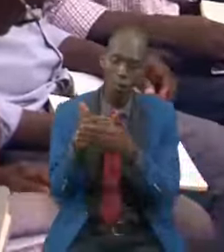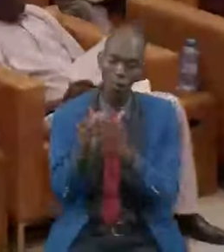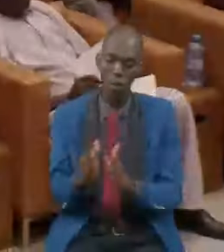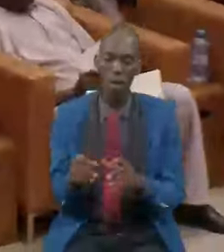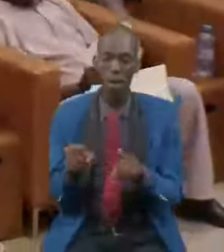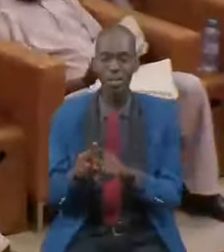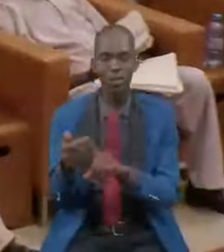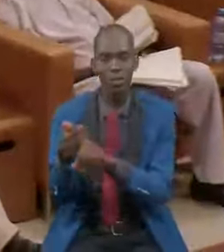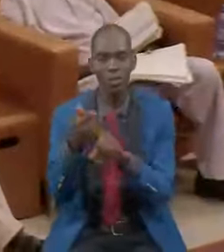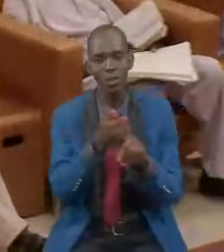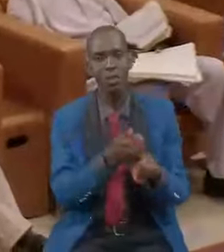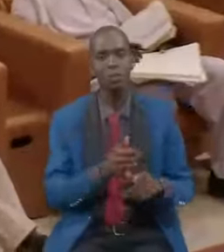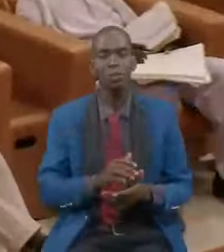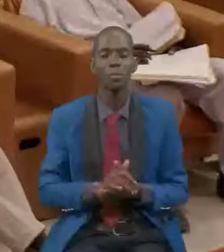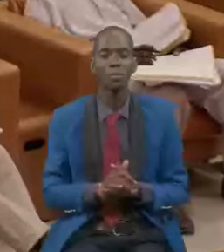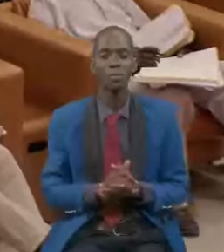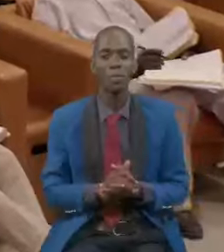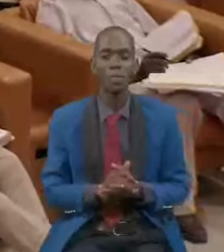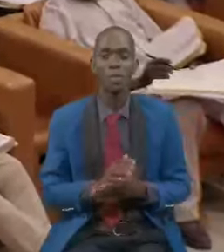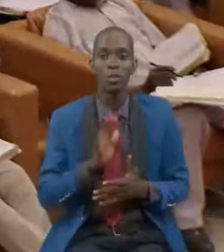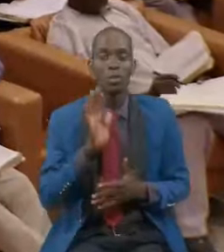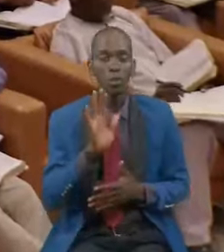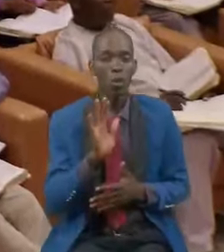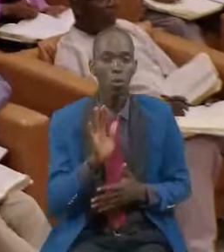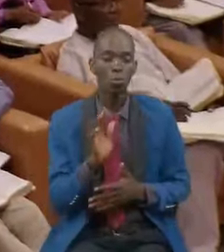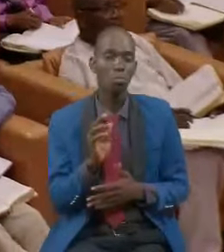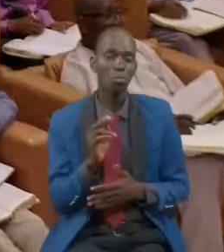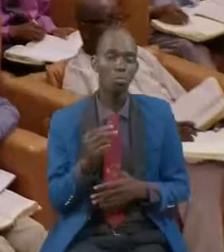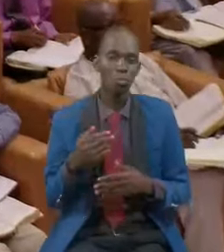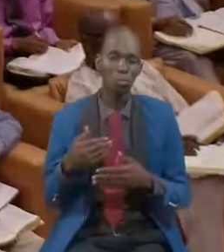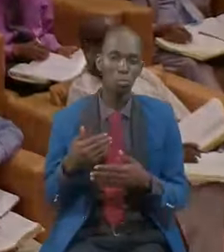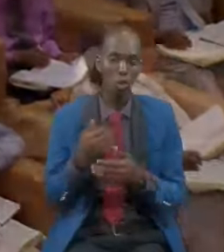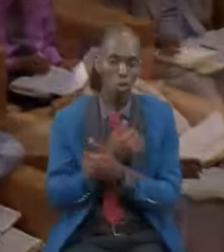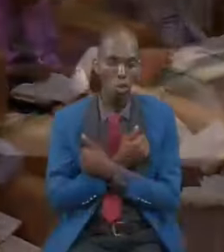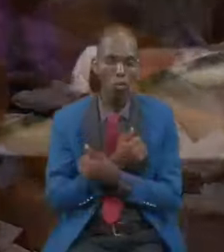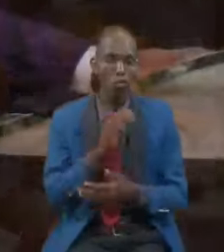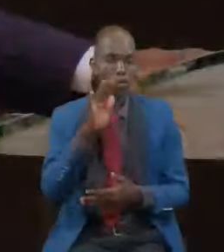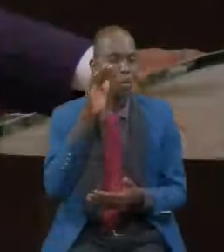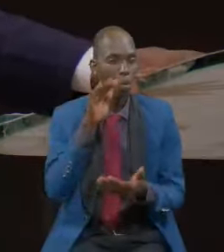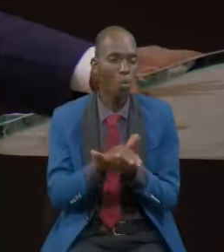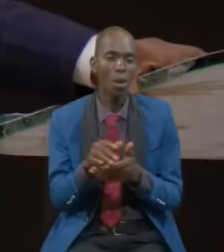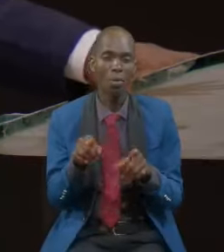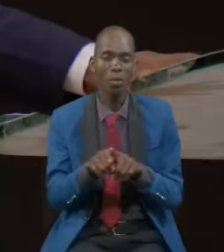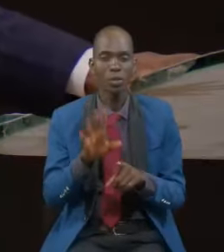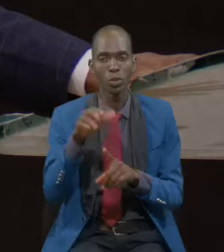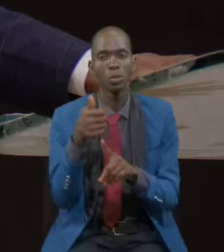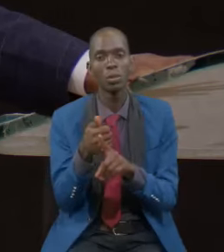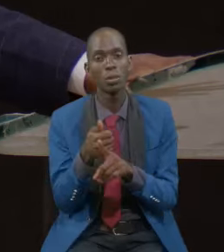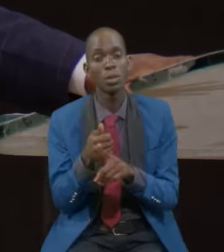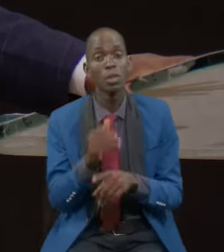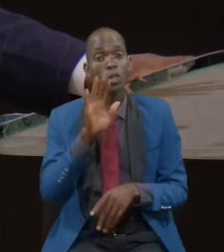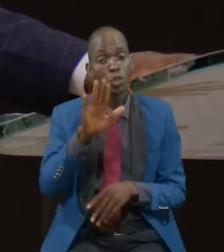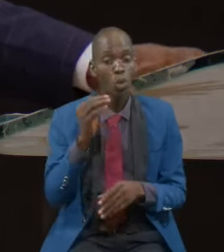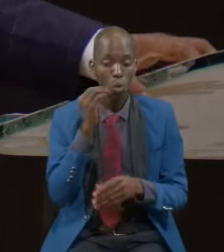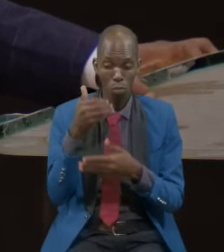Your neighbor starts with your wife. Love your wife as yourself. Your neighbor